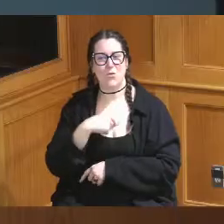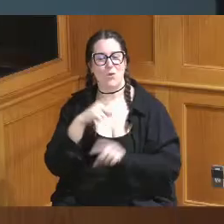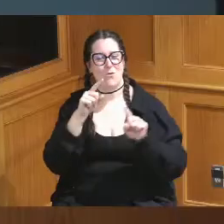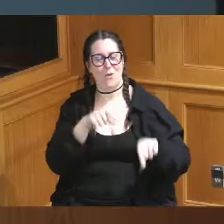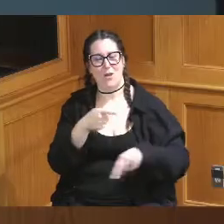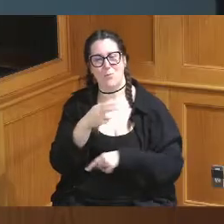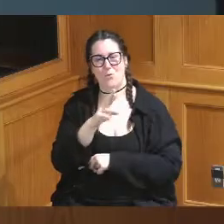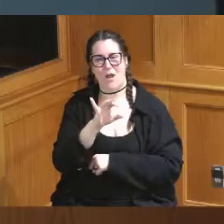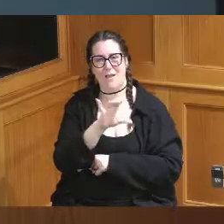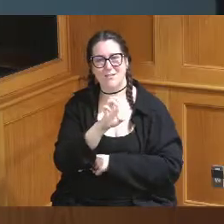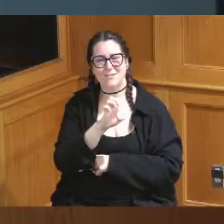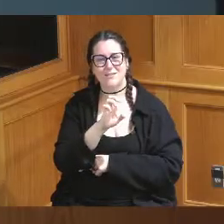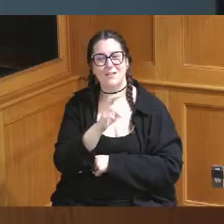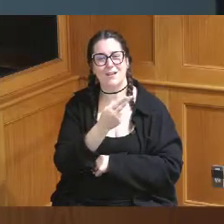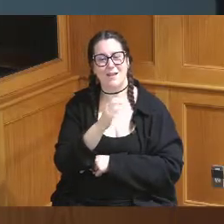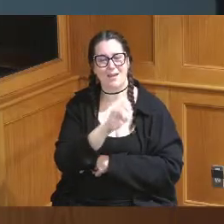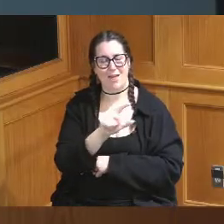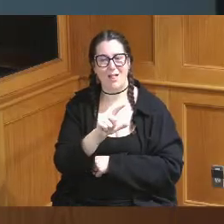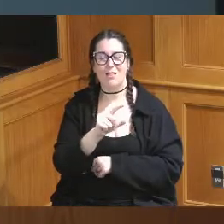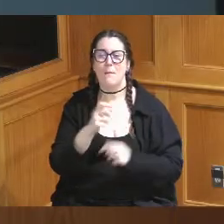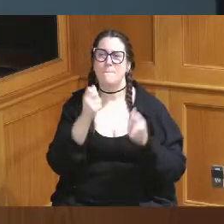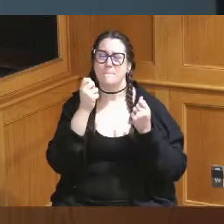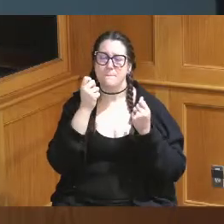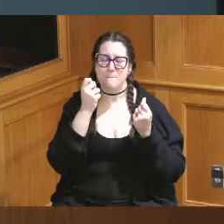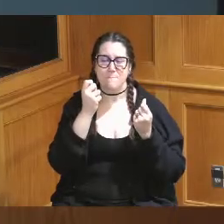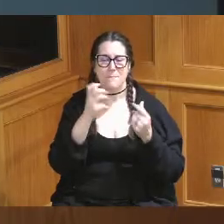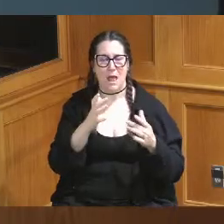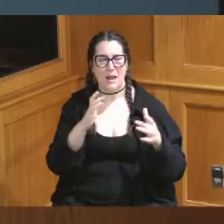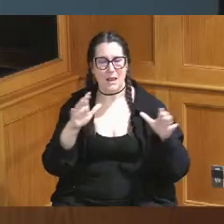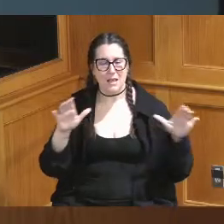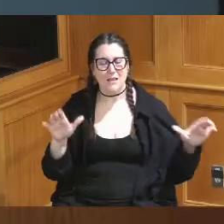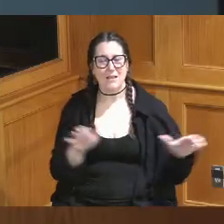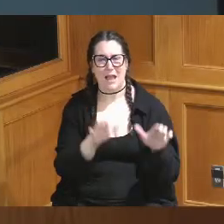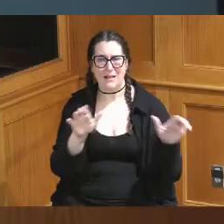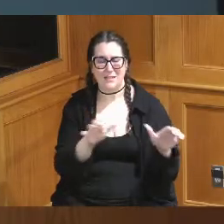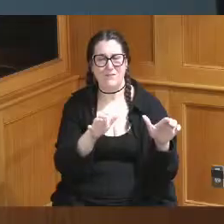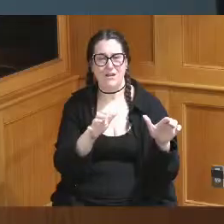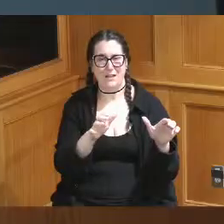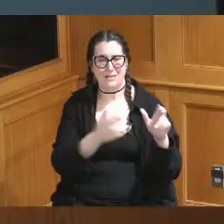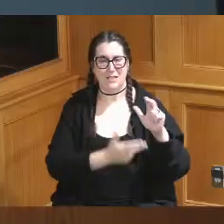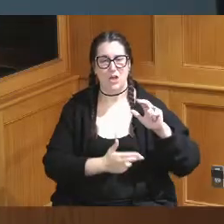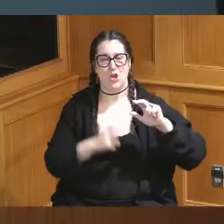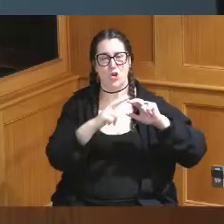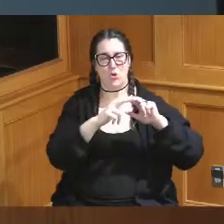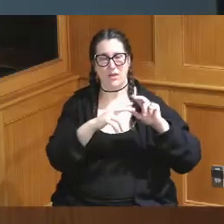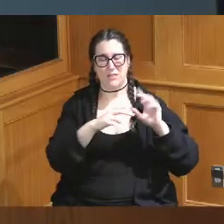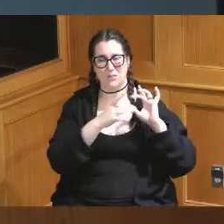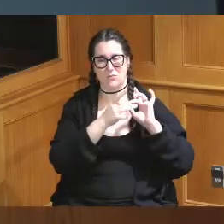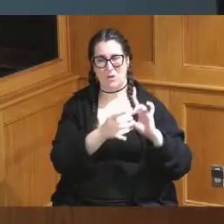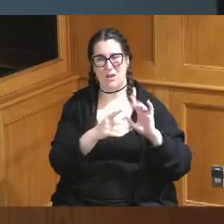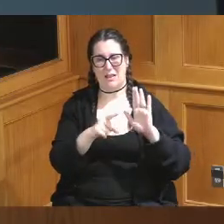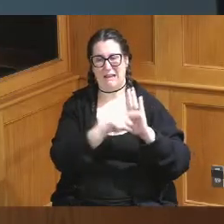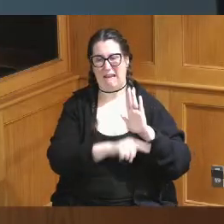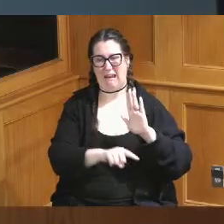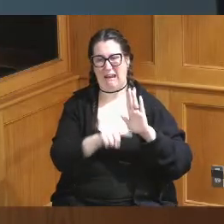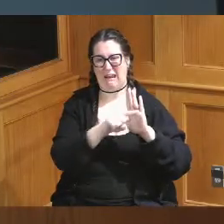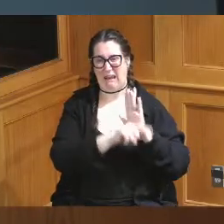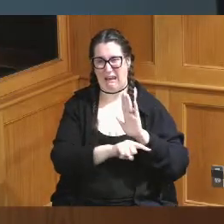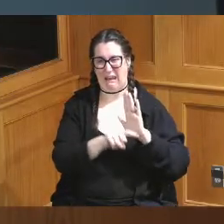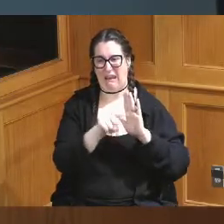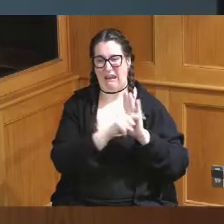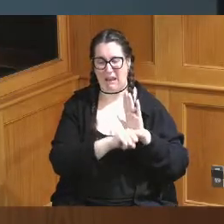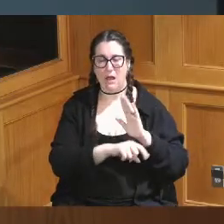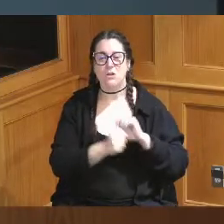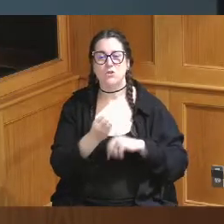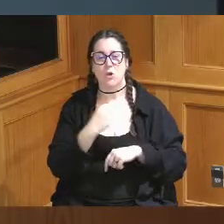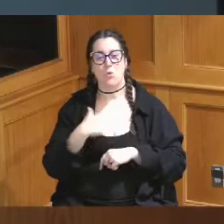Hill. There have been a lot of increased activities out in Price Hill related to negative behavior. And so we went out to put